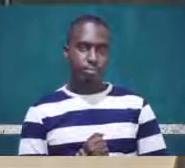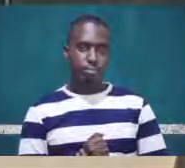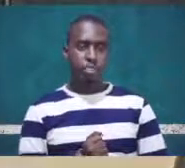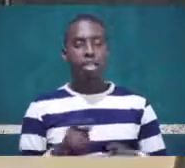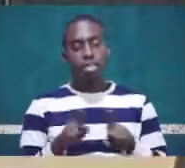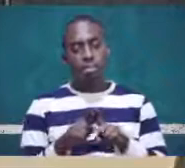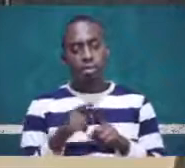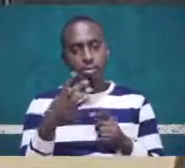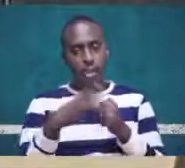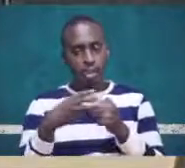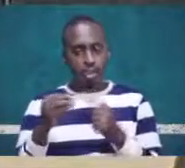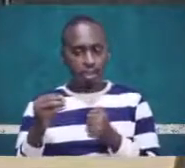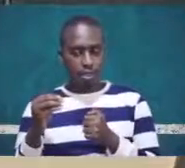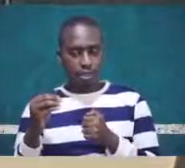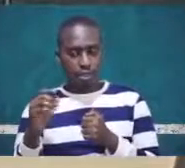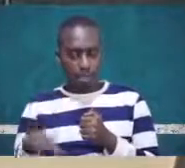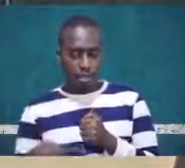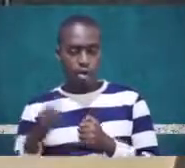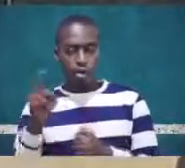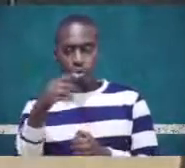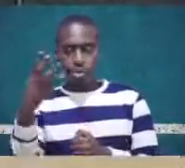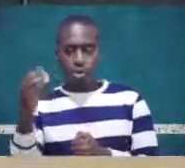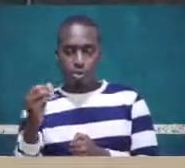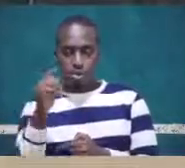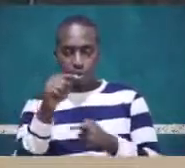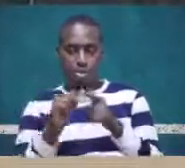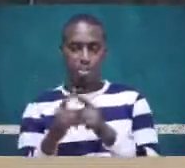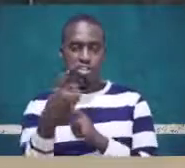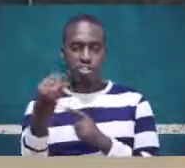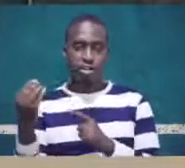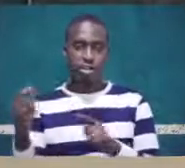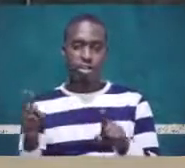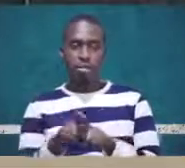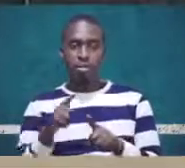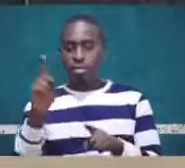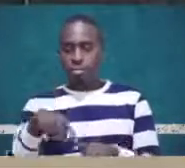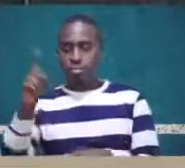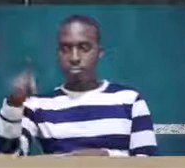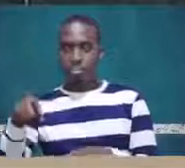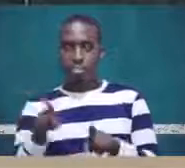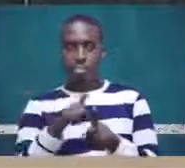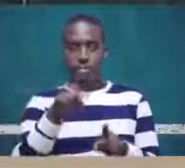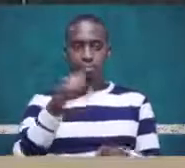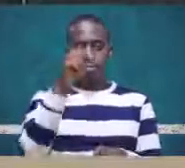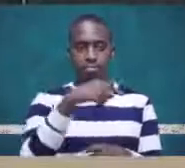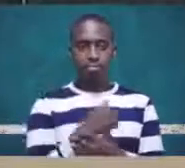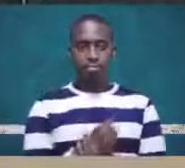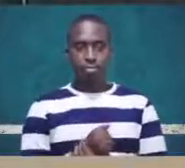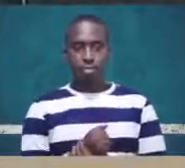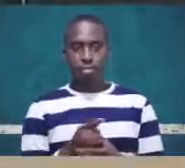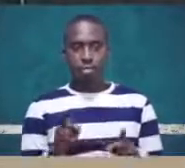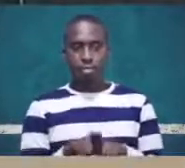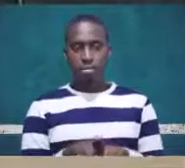divide by 100, 100. If you work on this one goes, and this one goes over there. This